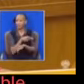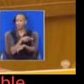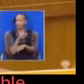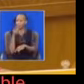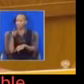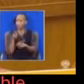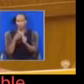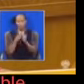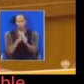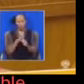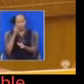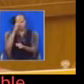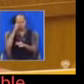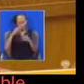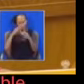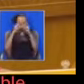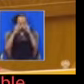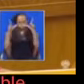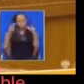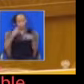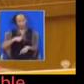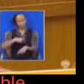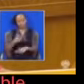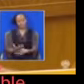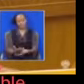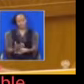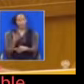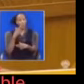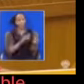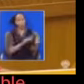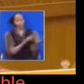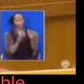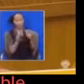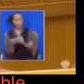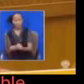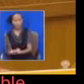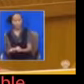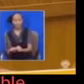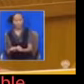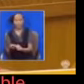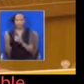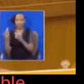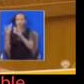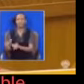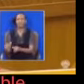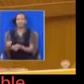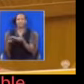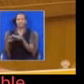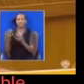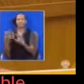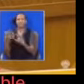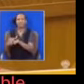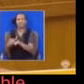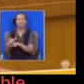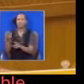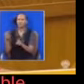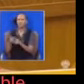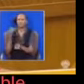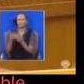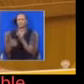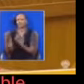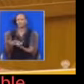consciousness. And when you came back, you became a historical mistake which came out of Robben